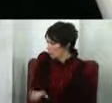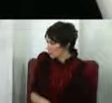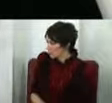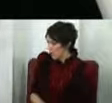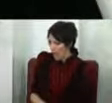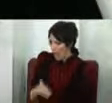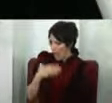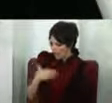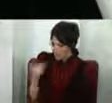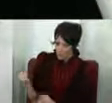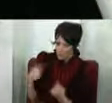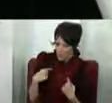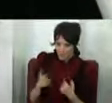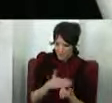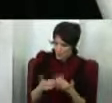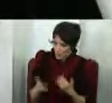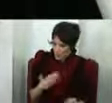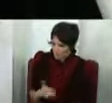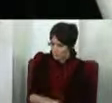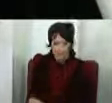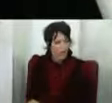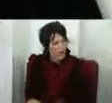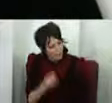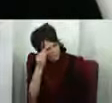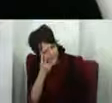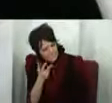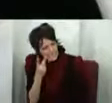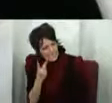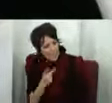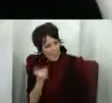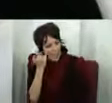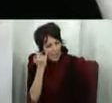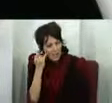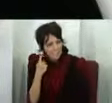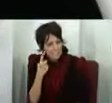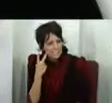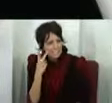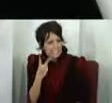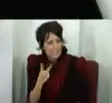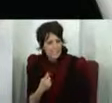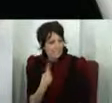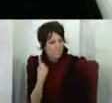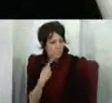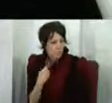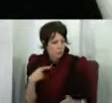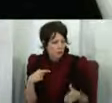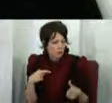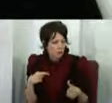I'm glad you came out today anyway. Hey, I just wanted to see if I can spot thugs who tried to kill me.